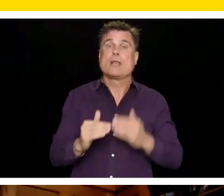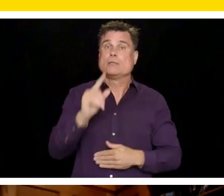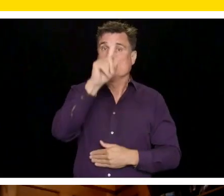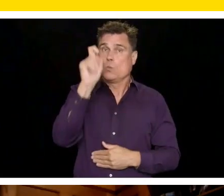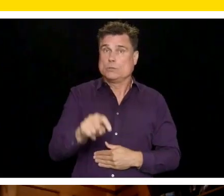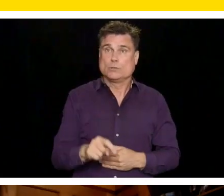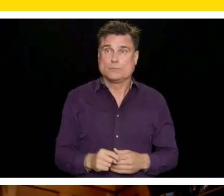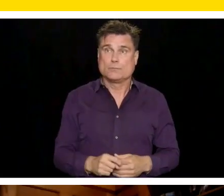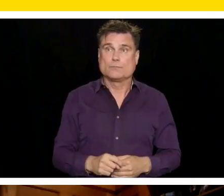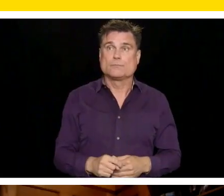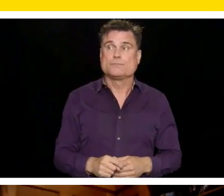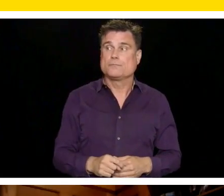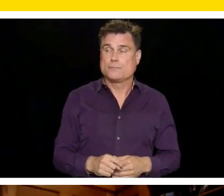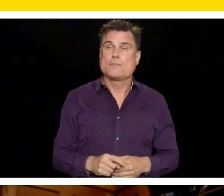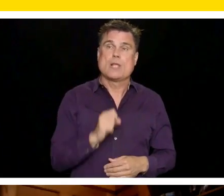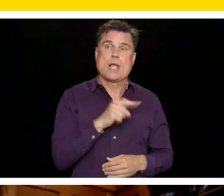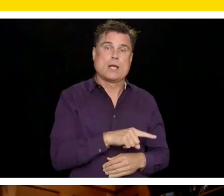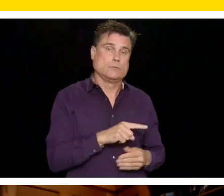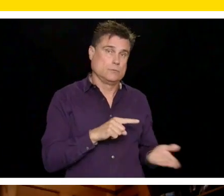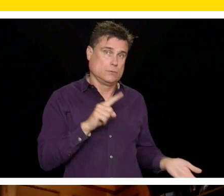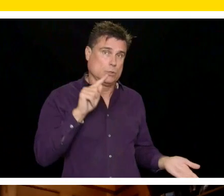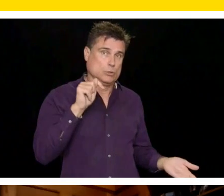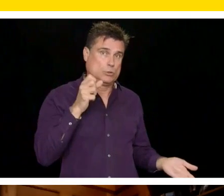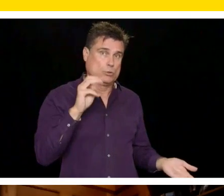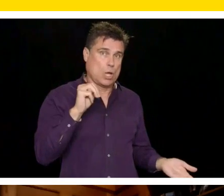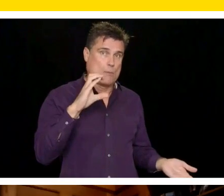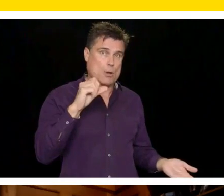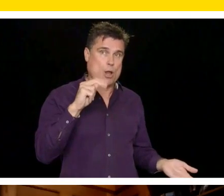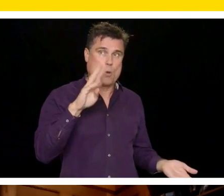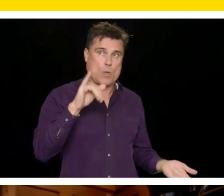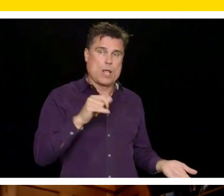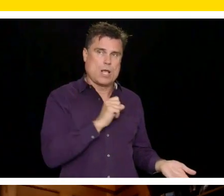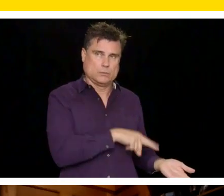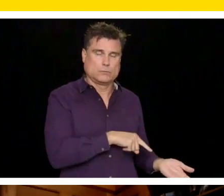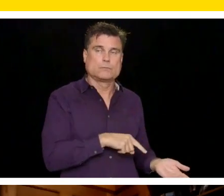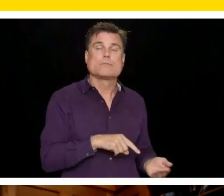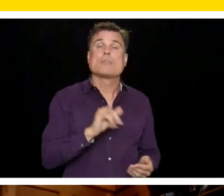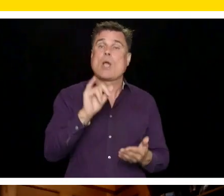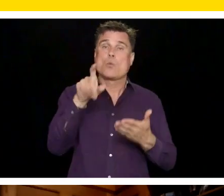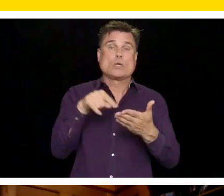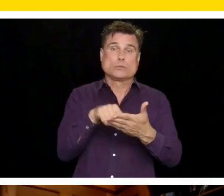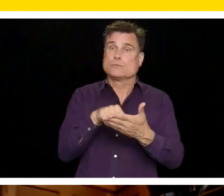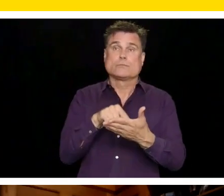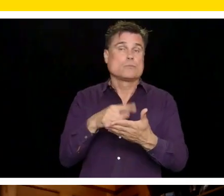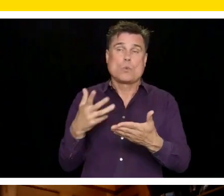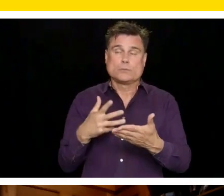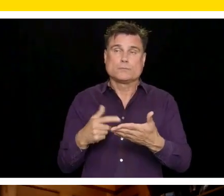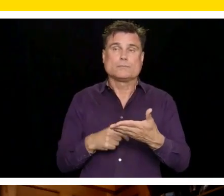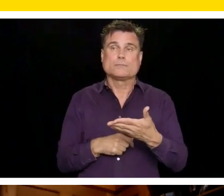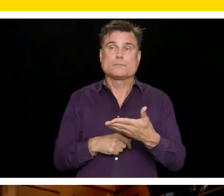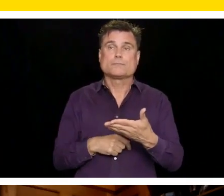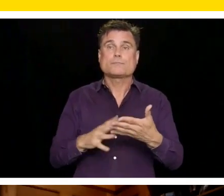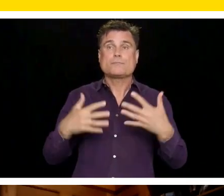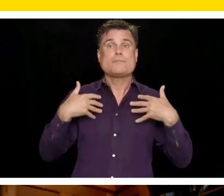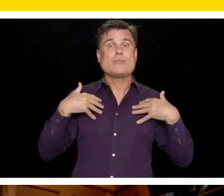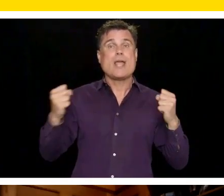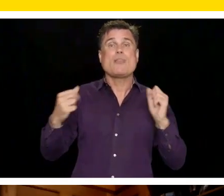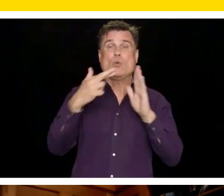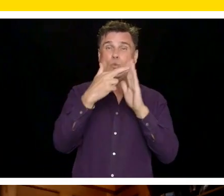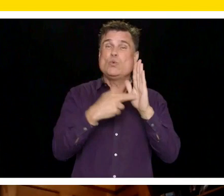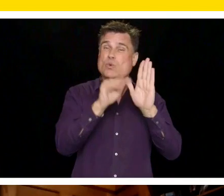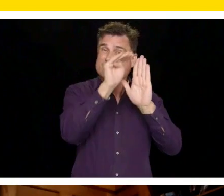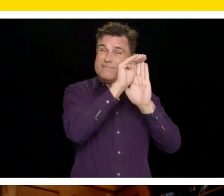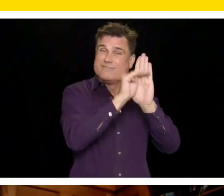How is compliance with health protocols being monitored with reopening of business? For example, hair